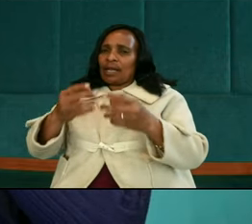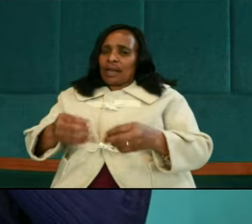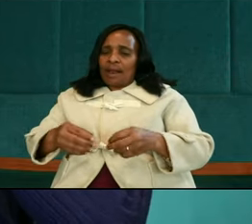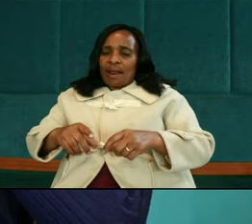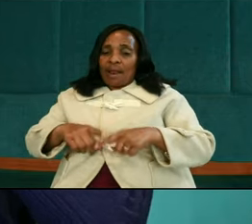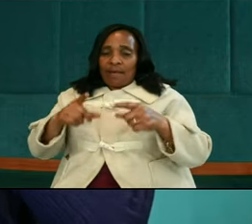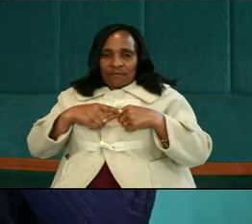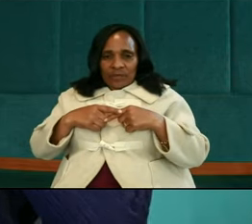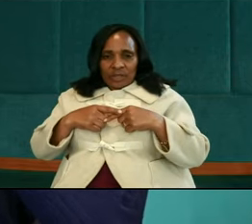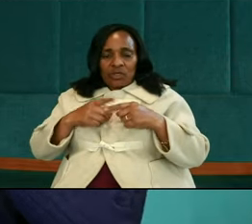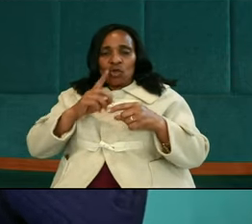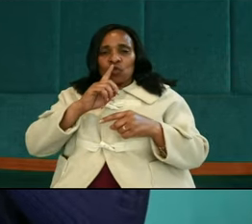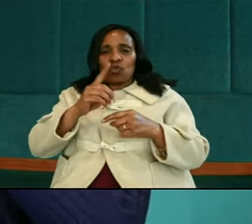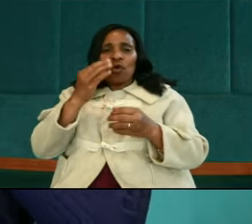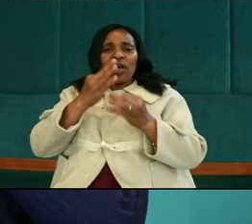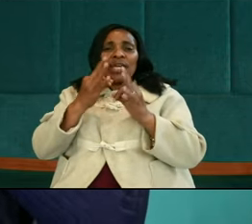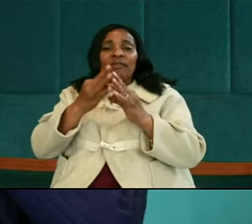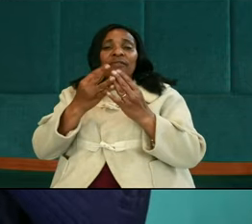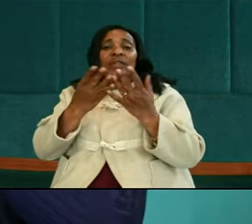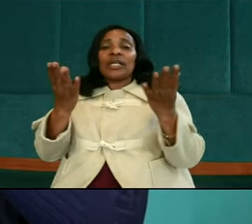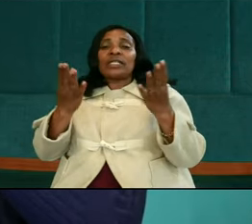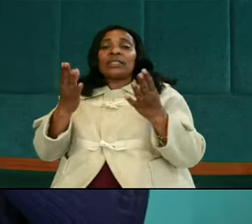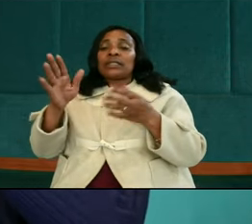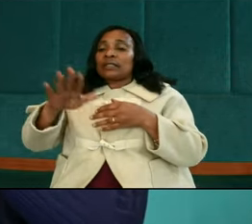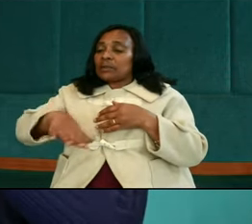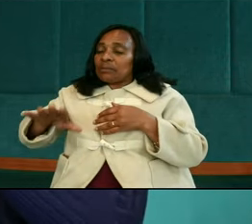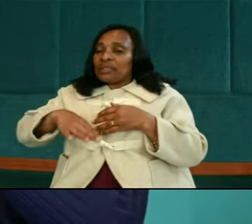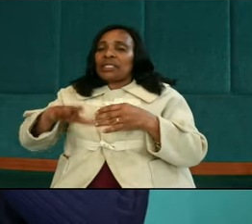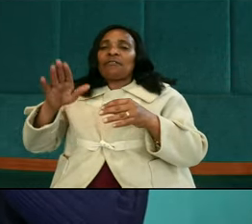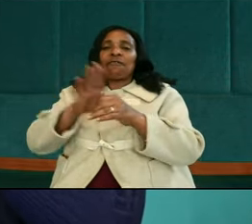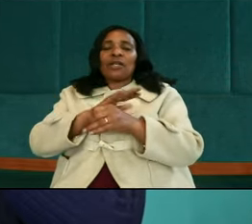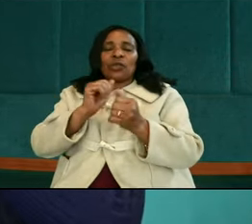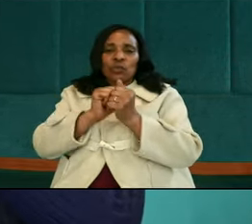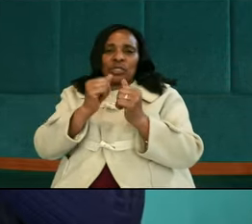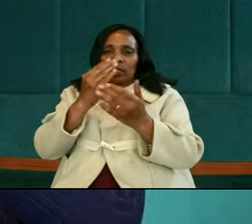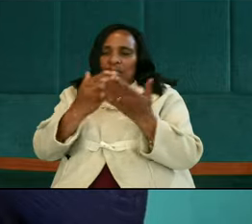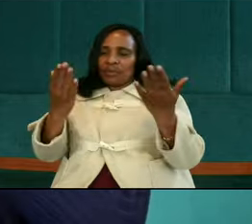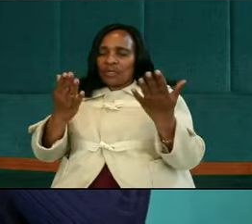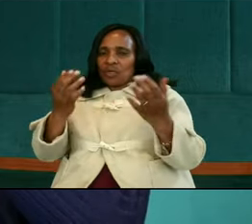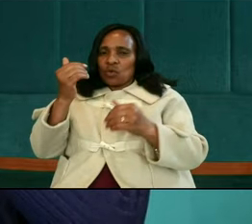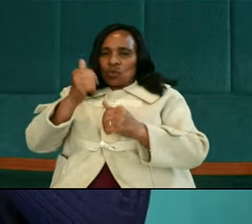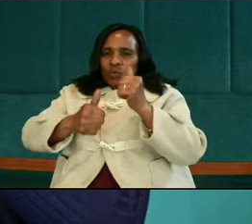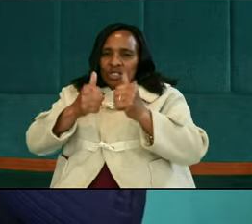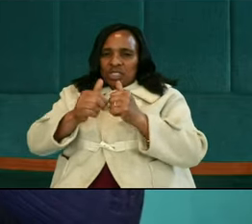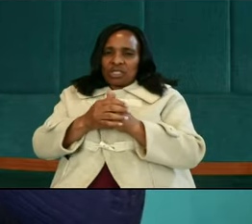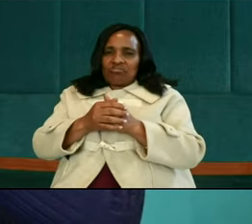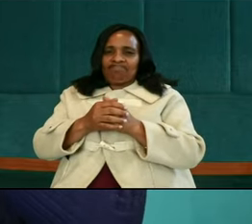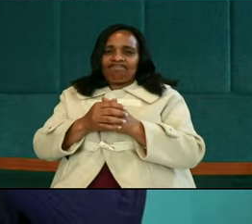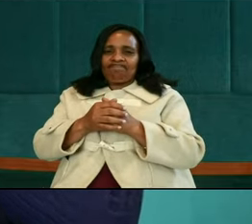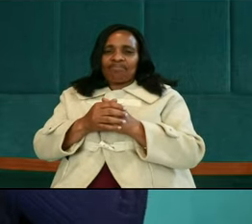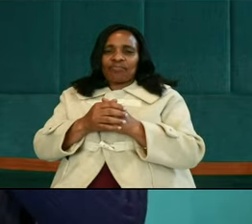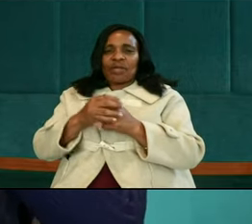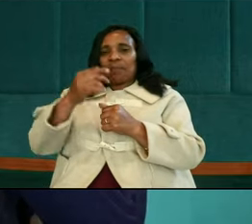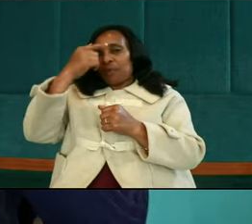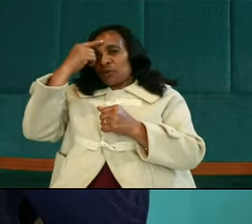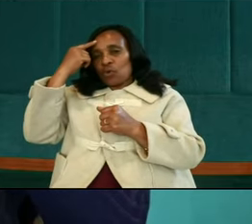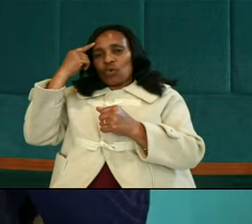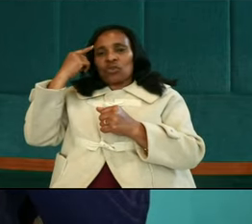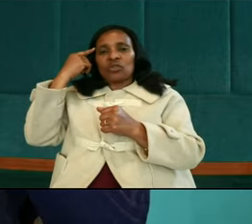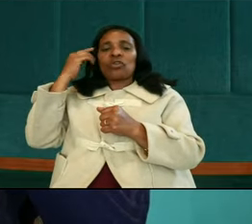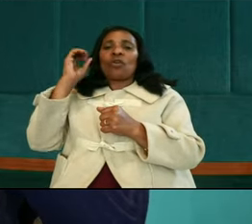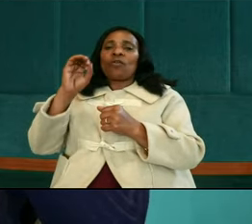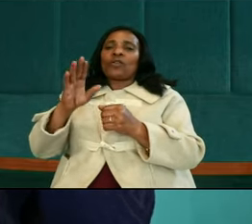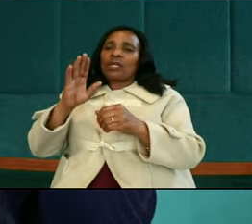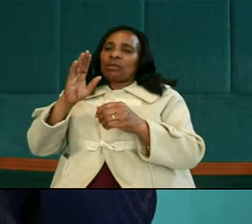Mm-hmm. So if there is space, the space must be filled with something. Mm-hmm. That is, and because of that very